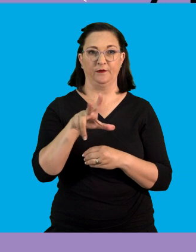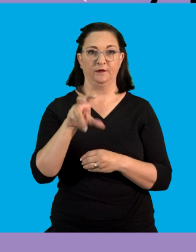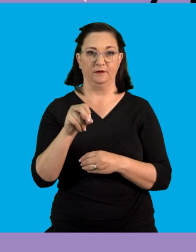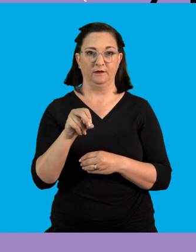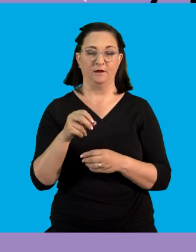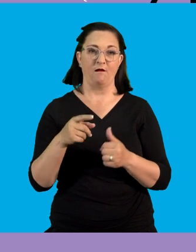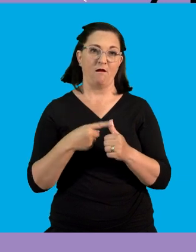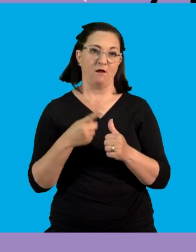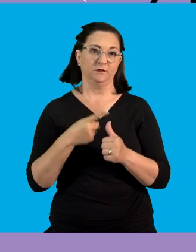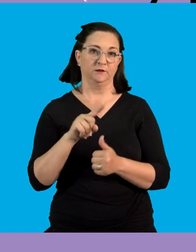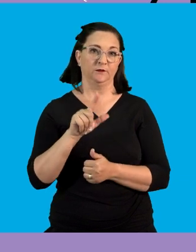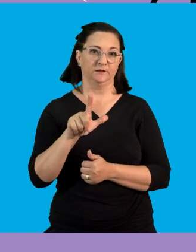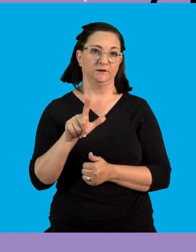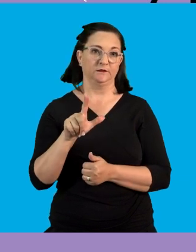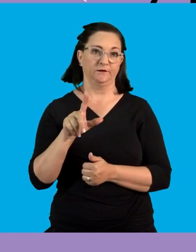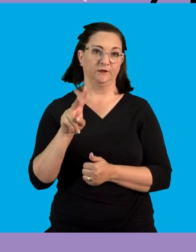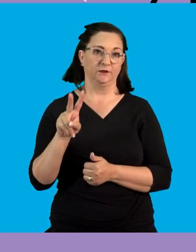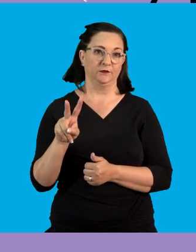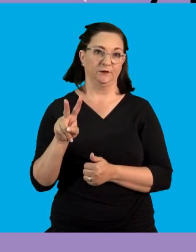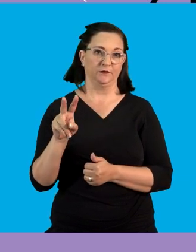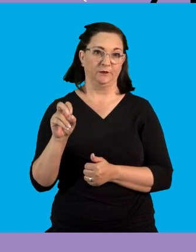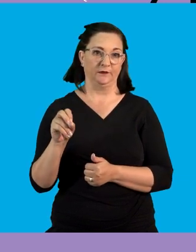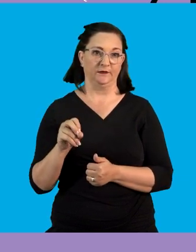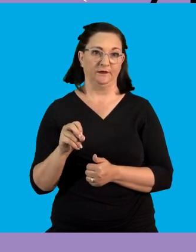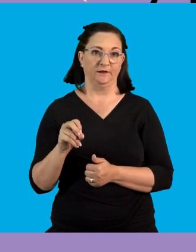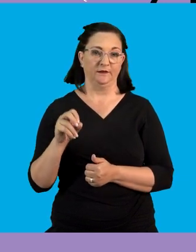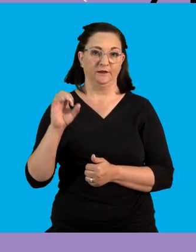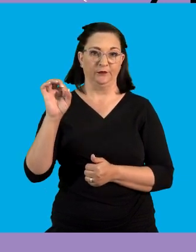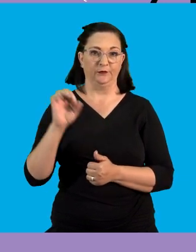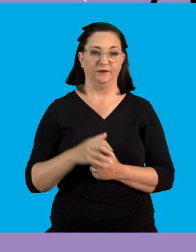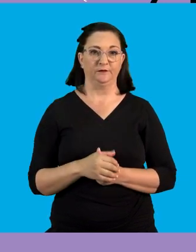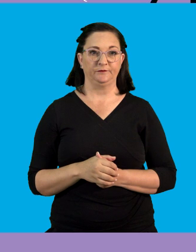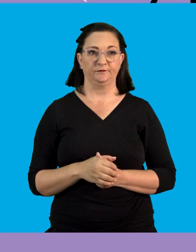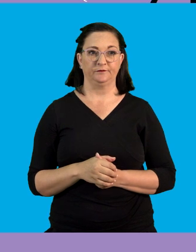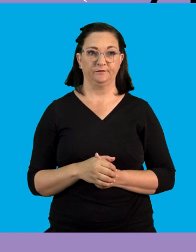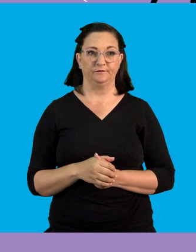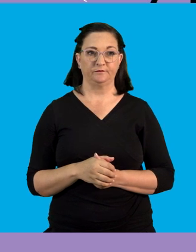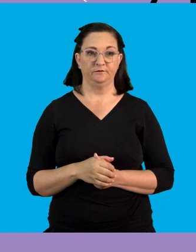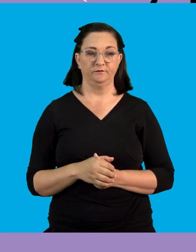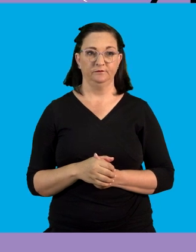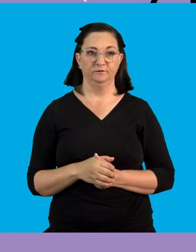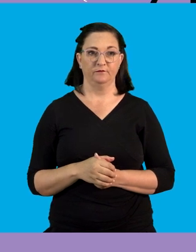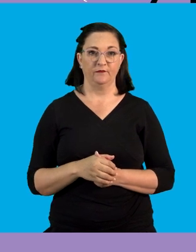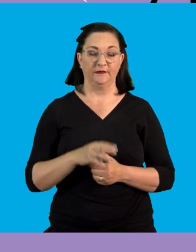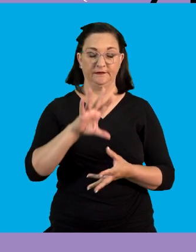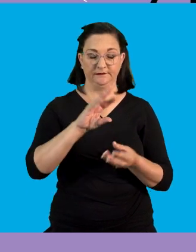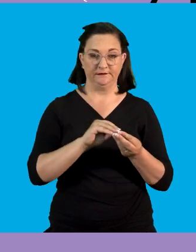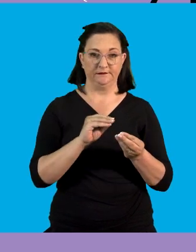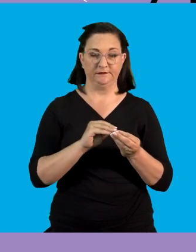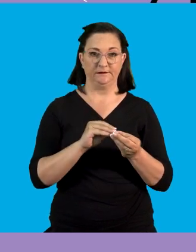degrees plus 180 degrees, and that gives us 720 degrees. And so we are concluding that